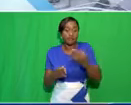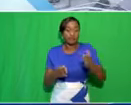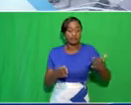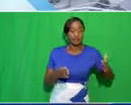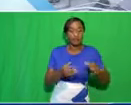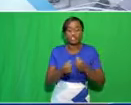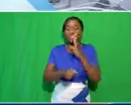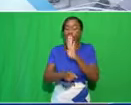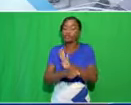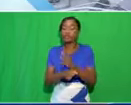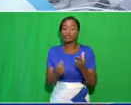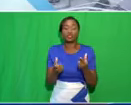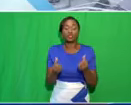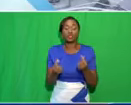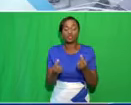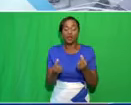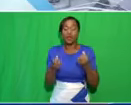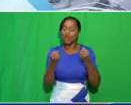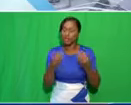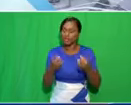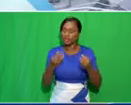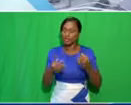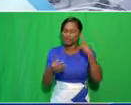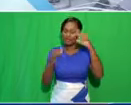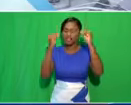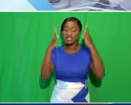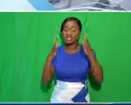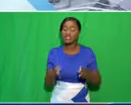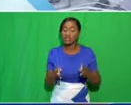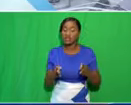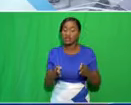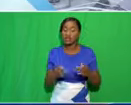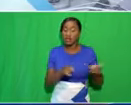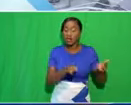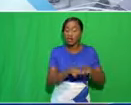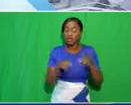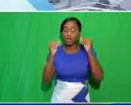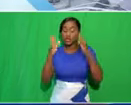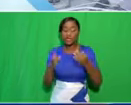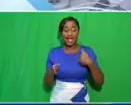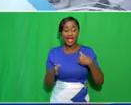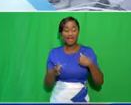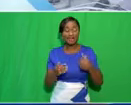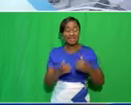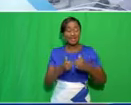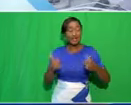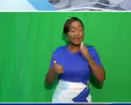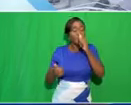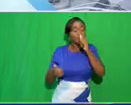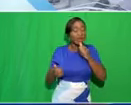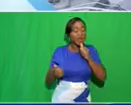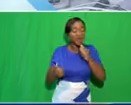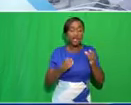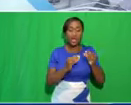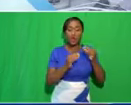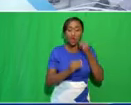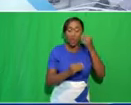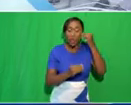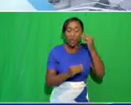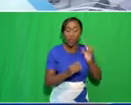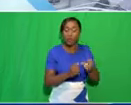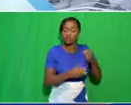a lot for the teacher. In addition to that, the teacher also has to deal with their own issues and places